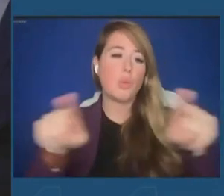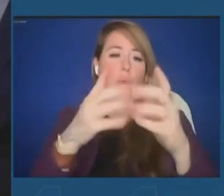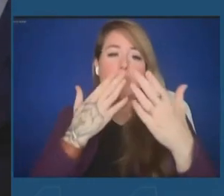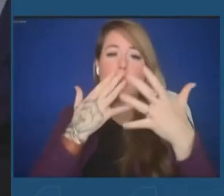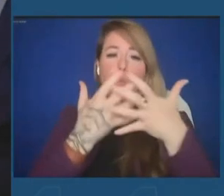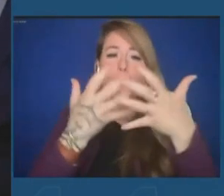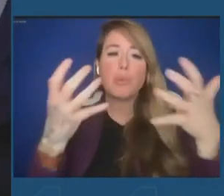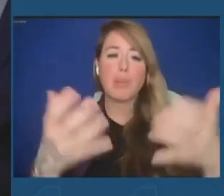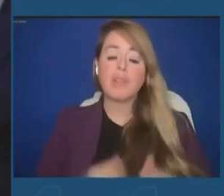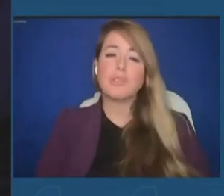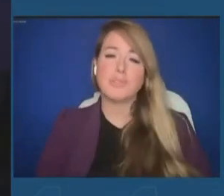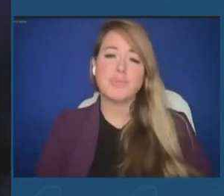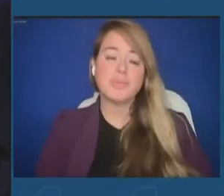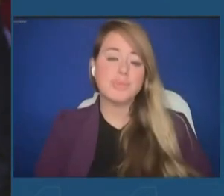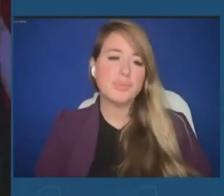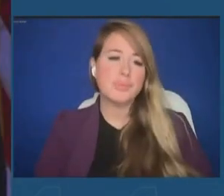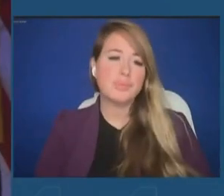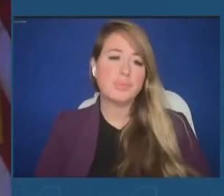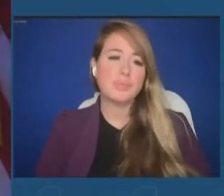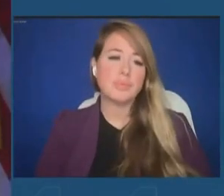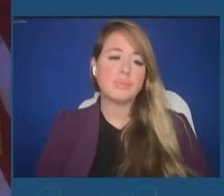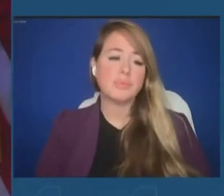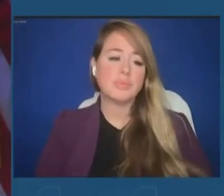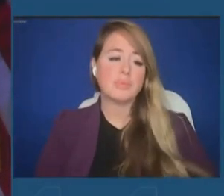you so much.